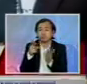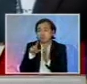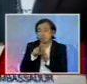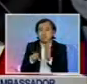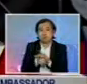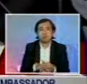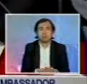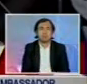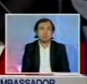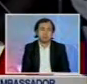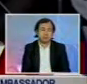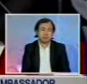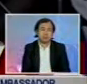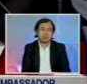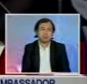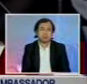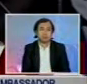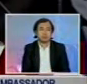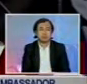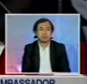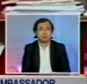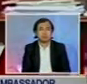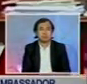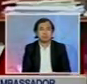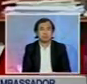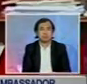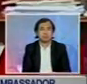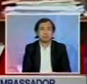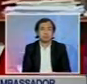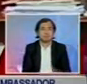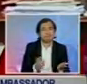sorry, compañero, the chair has already made the ruling. Unless